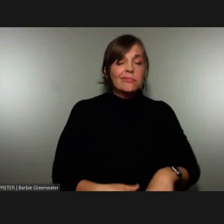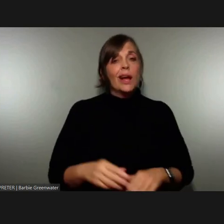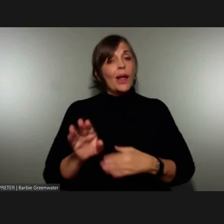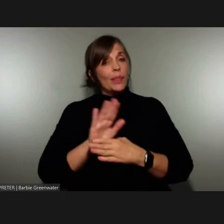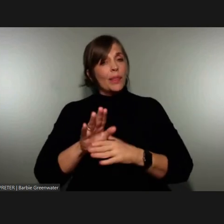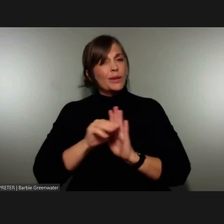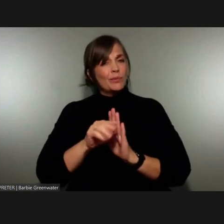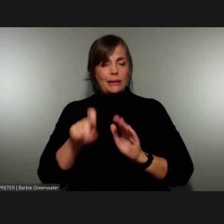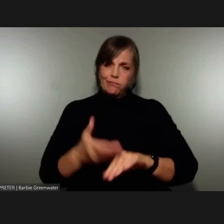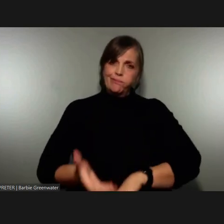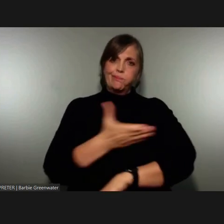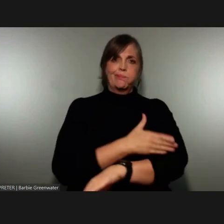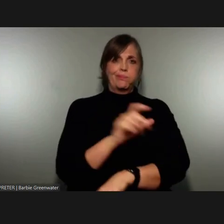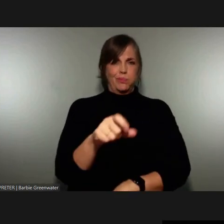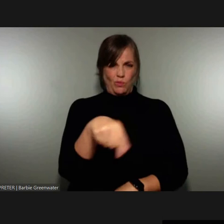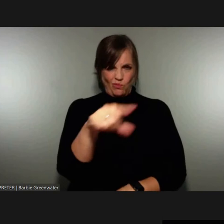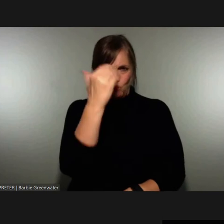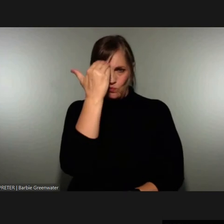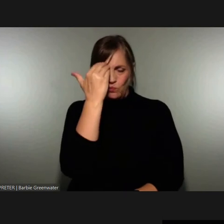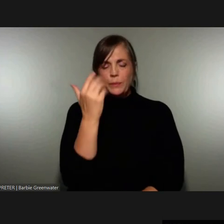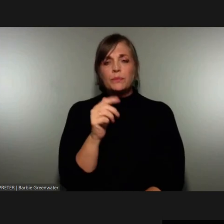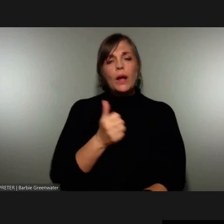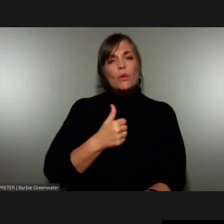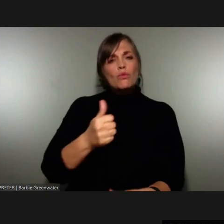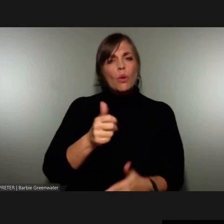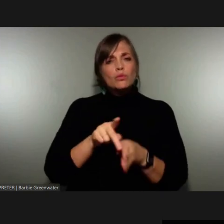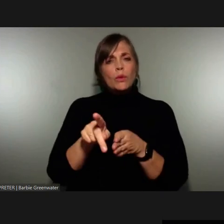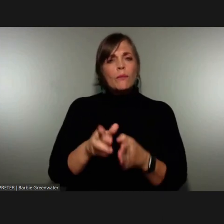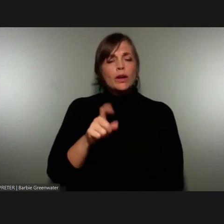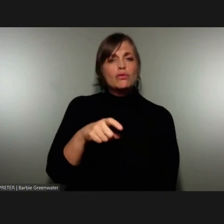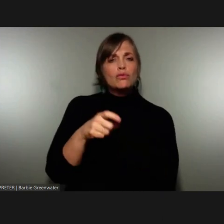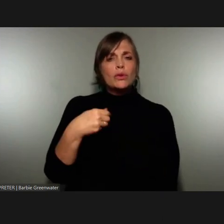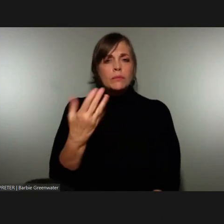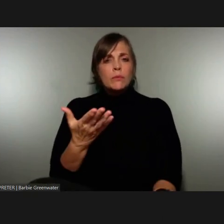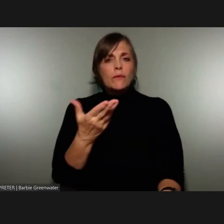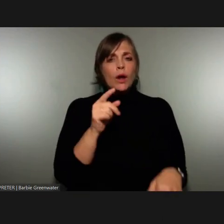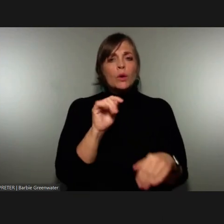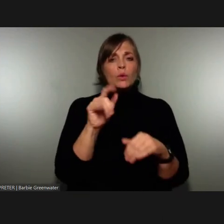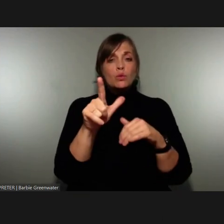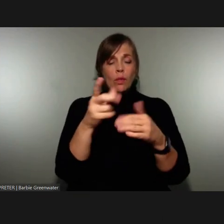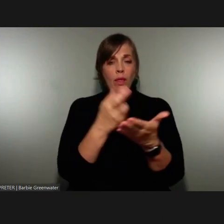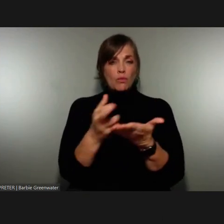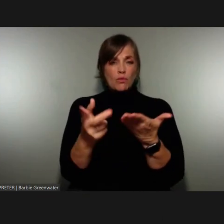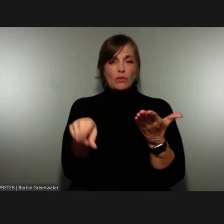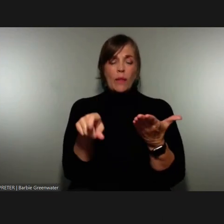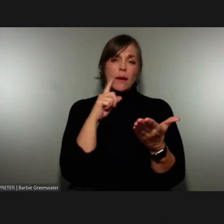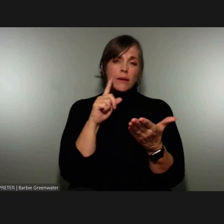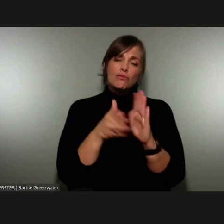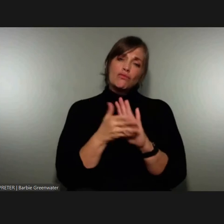needs significant improvement, and our team of transit professionals should be given the tools and resources required to